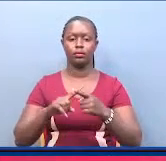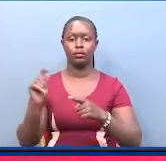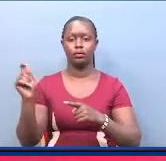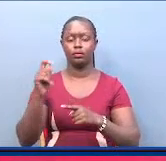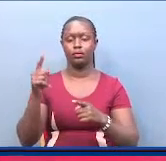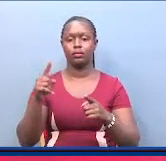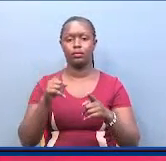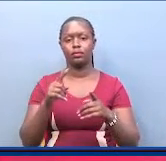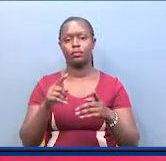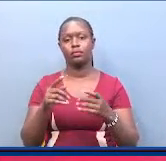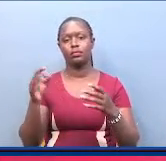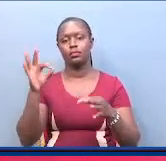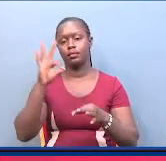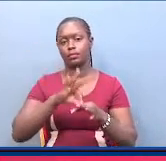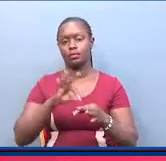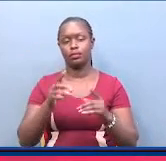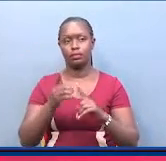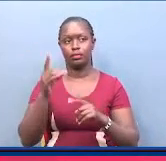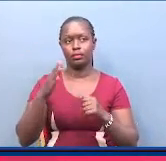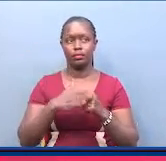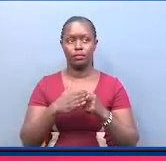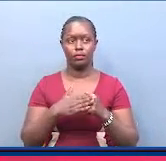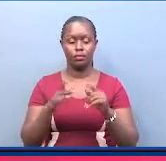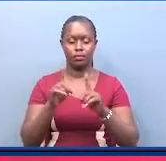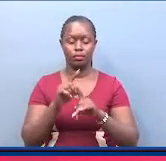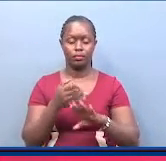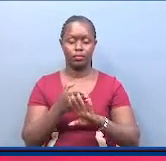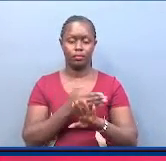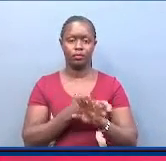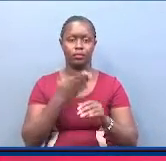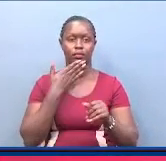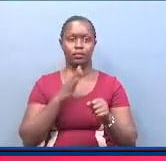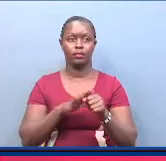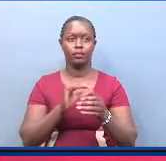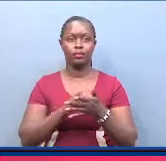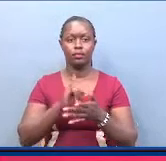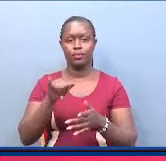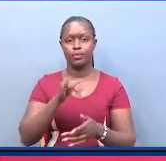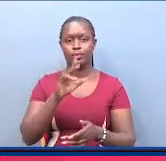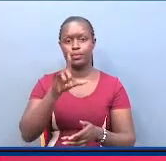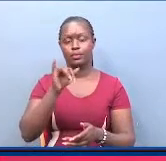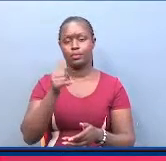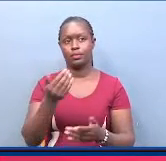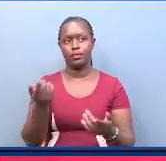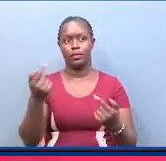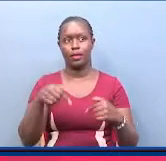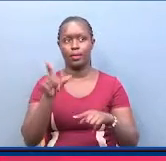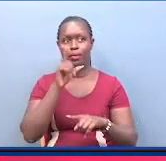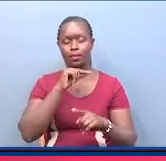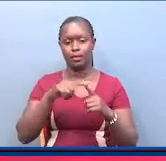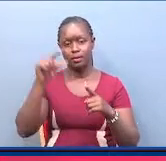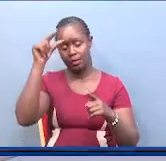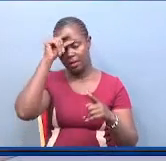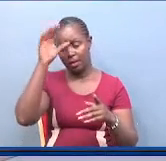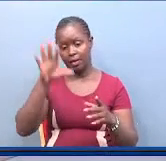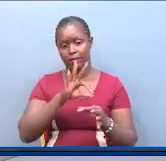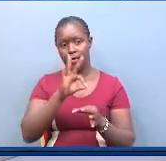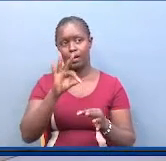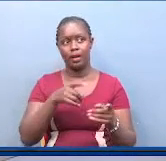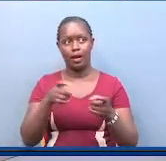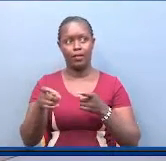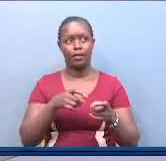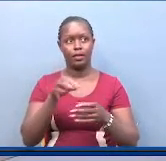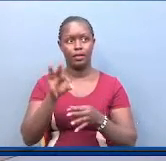consequential 9th of August polls. As earlier promised, Julia is with us in studio. Julia Chege is a governance expert and